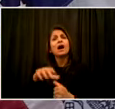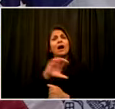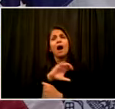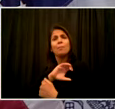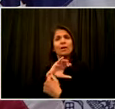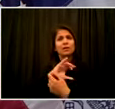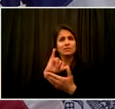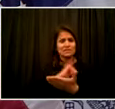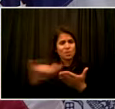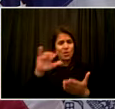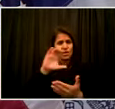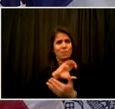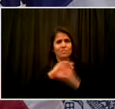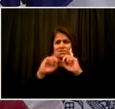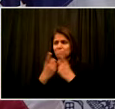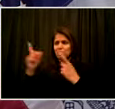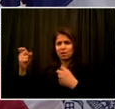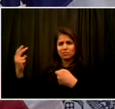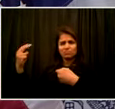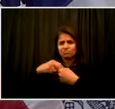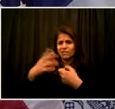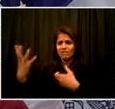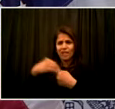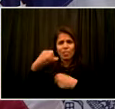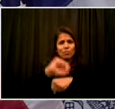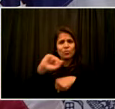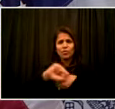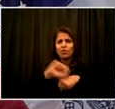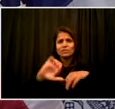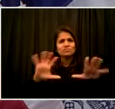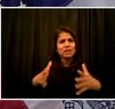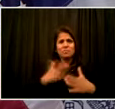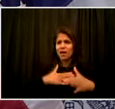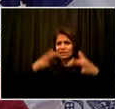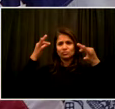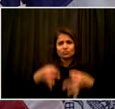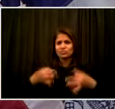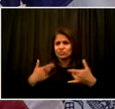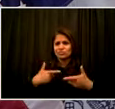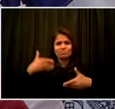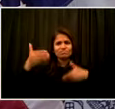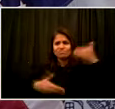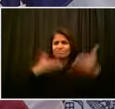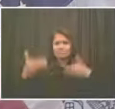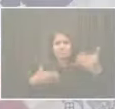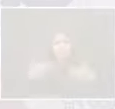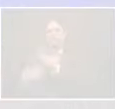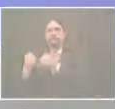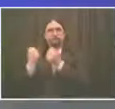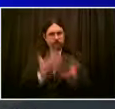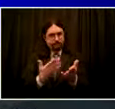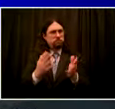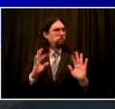doing. Because we cannot have a situation where social distancing comes unglued because there's no